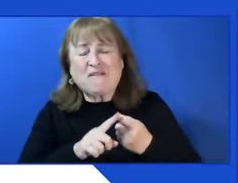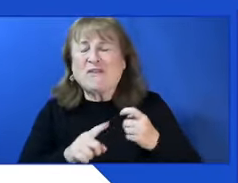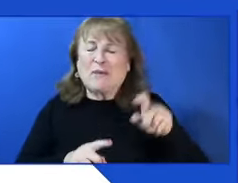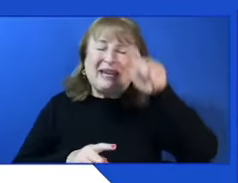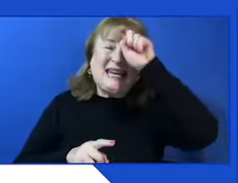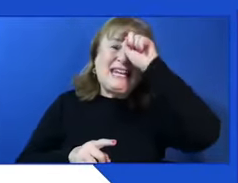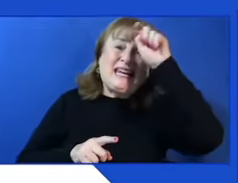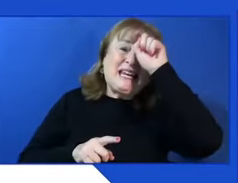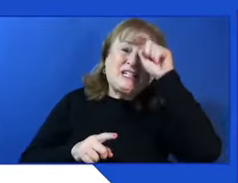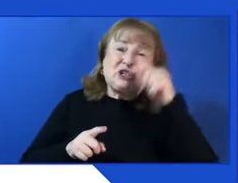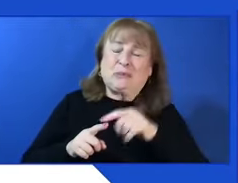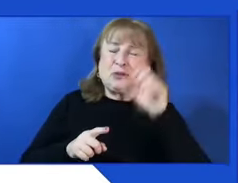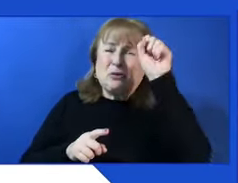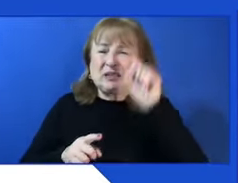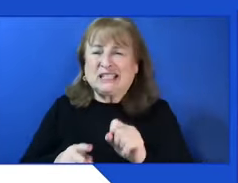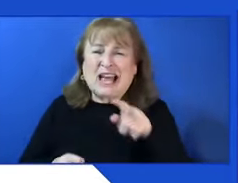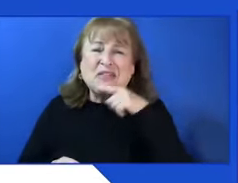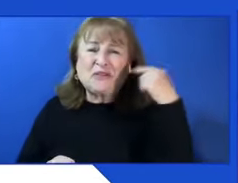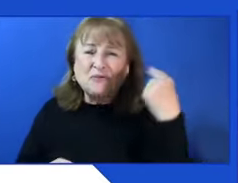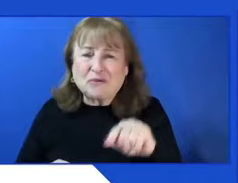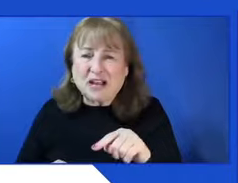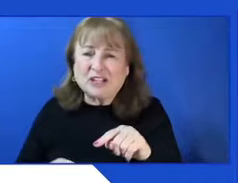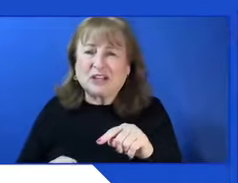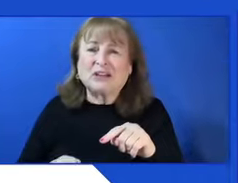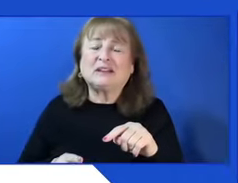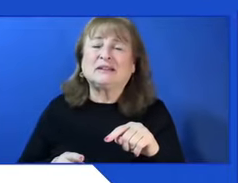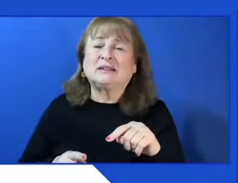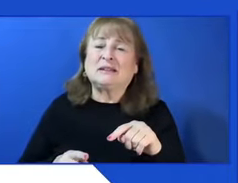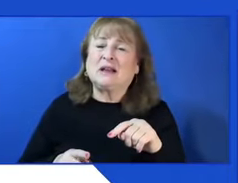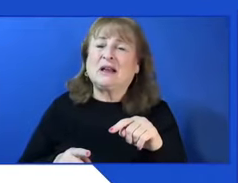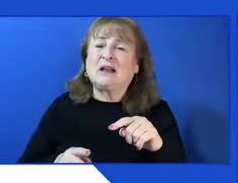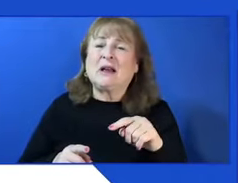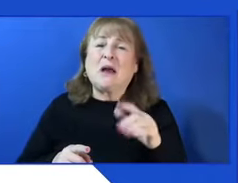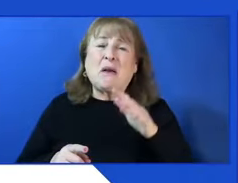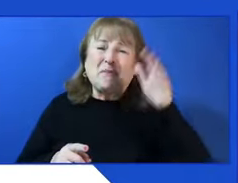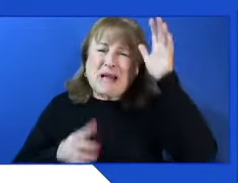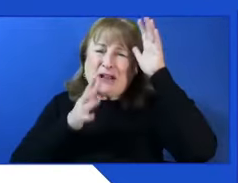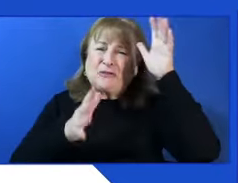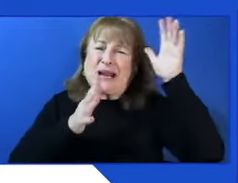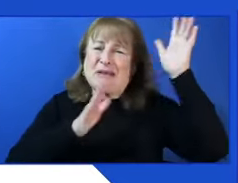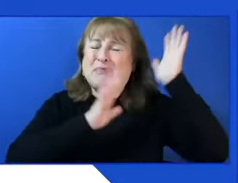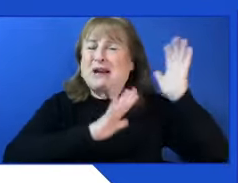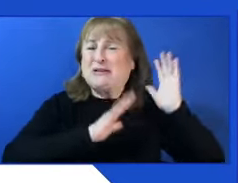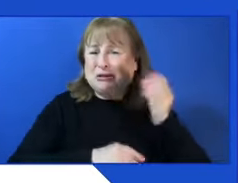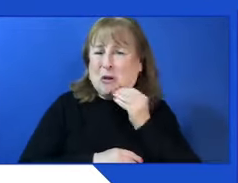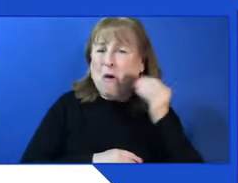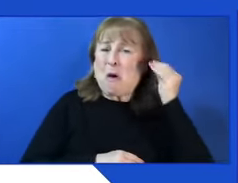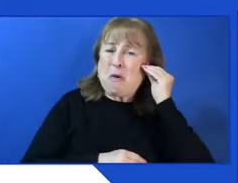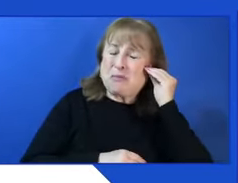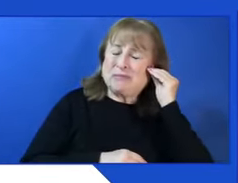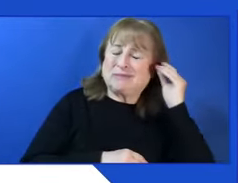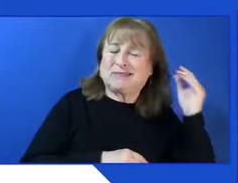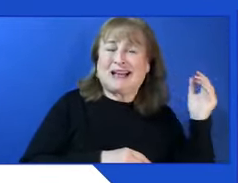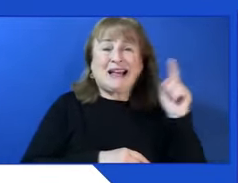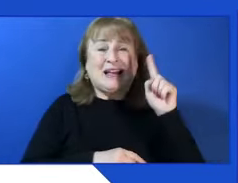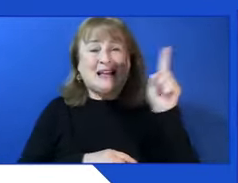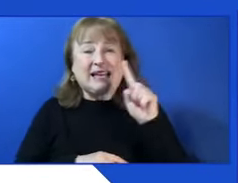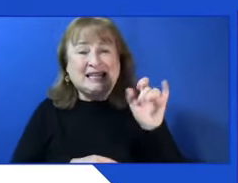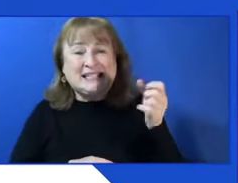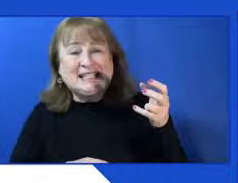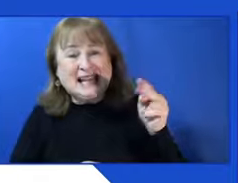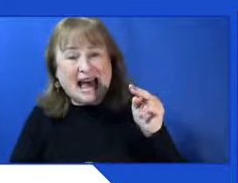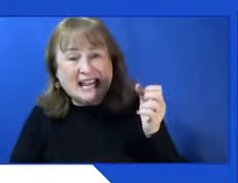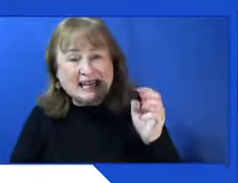Egypt to southern Russia, Dagestan, once my grandparents' homes, Zionism and